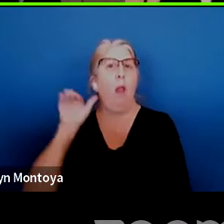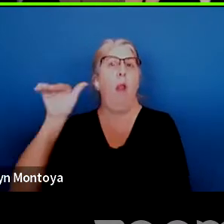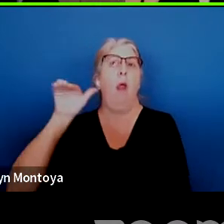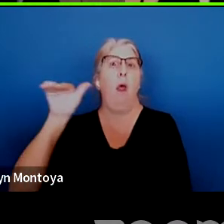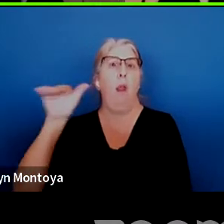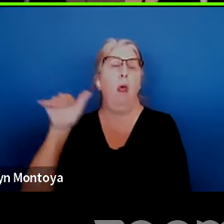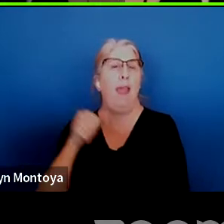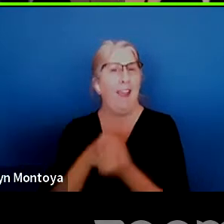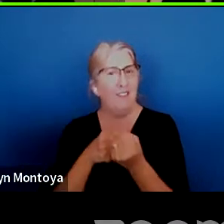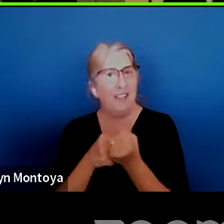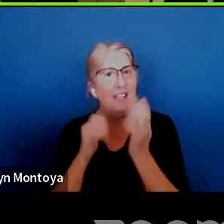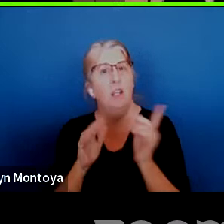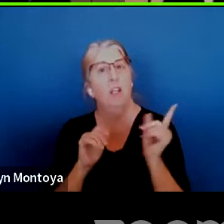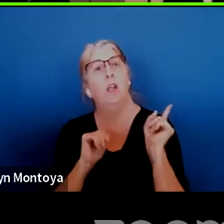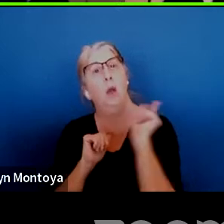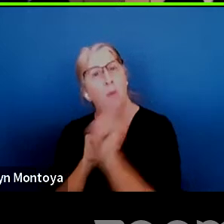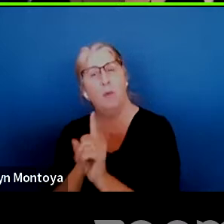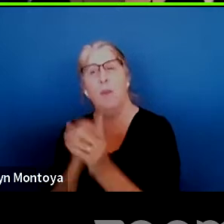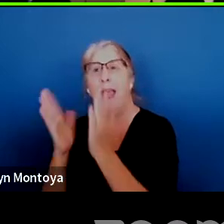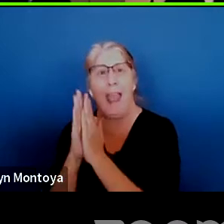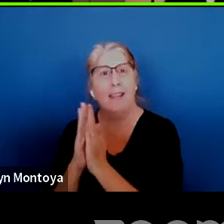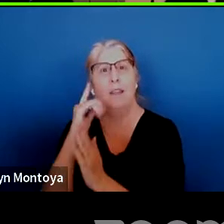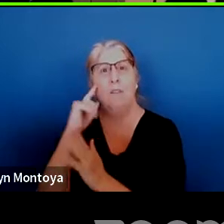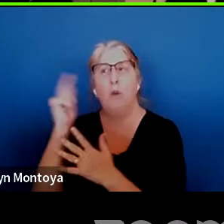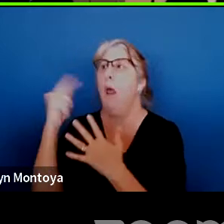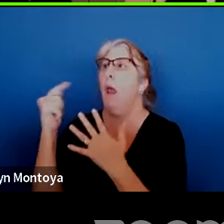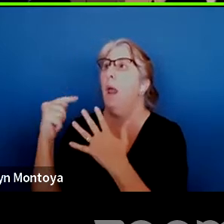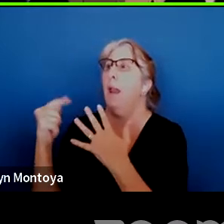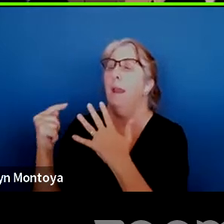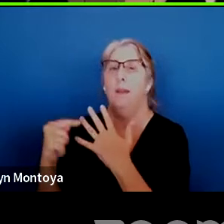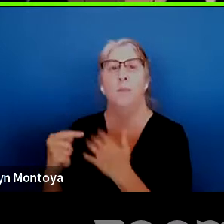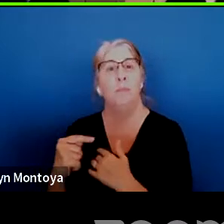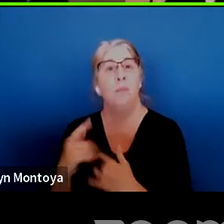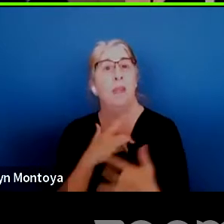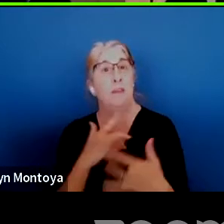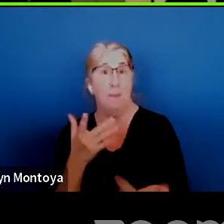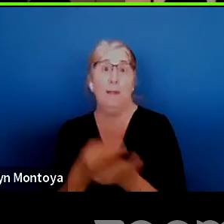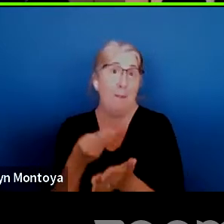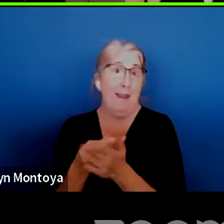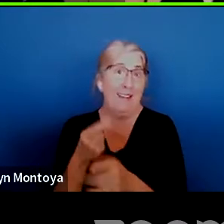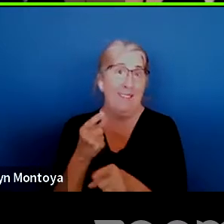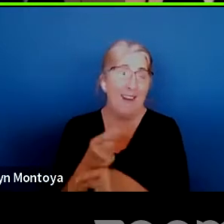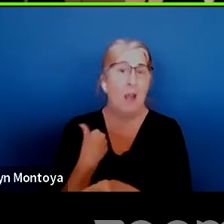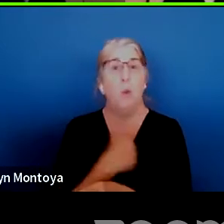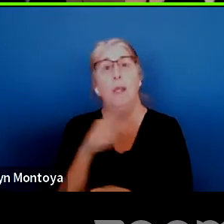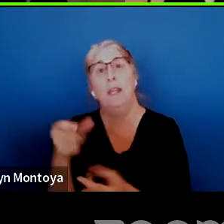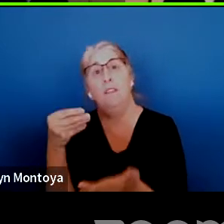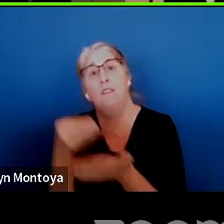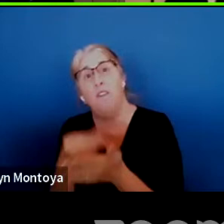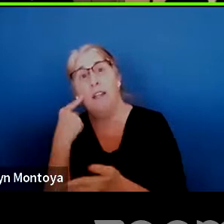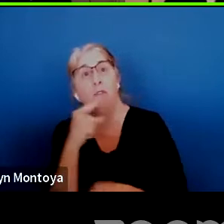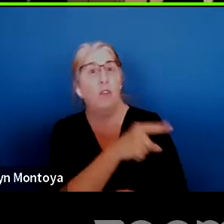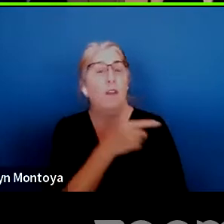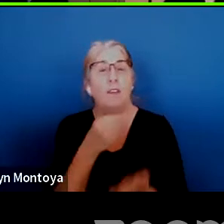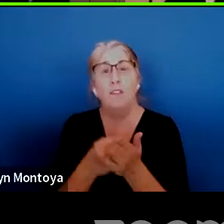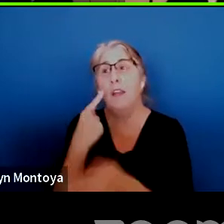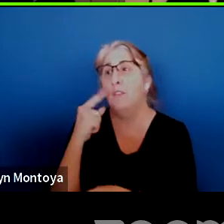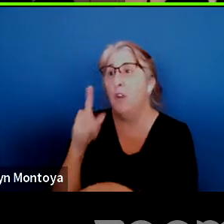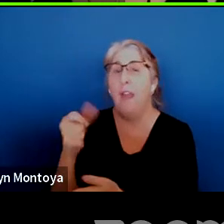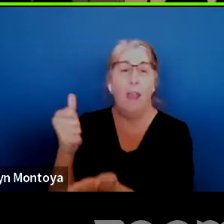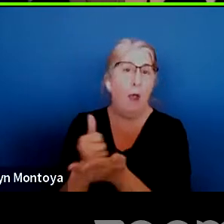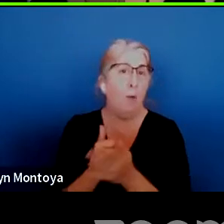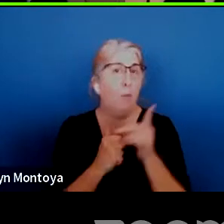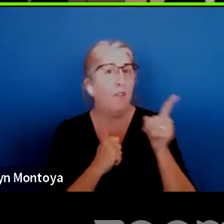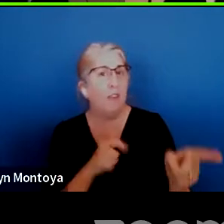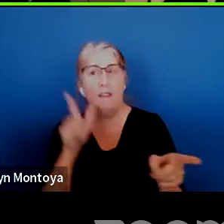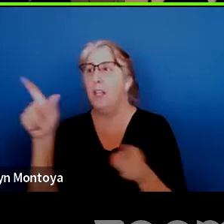people like us coming to them and asking for something, usually money, right? We need funding for this. We need help with this. I need you